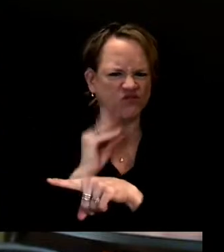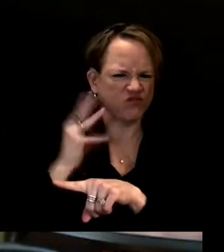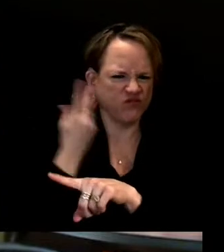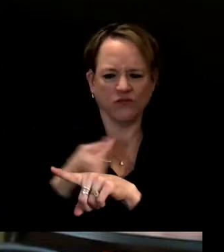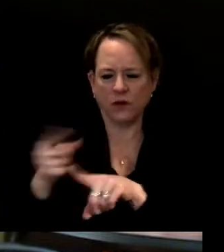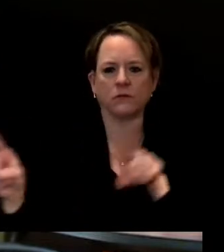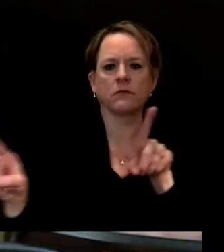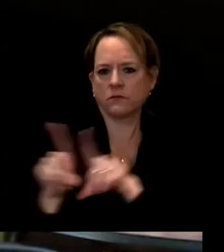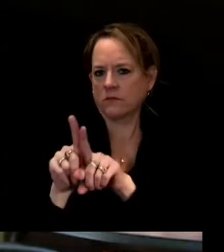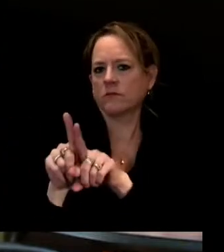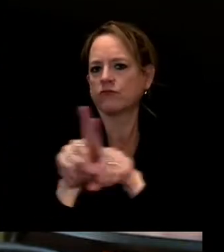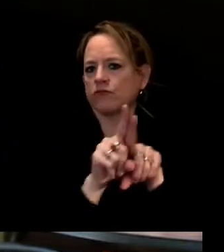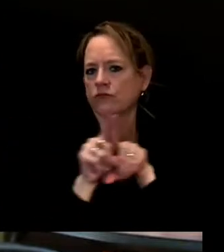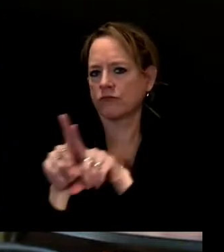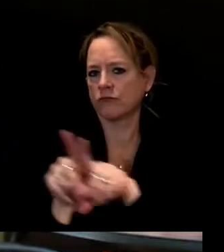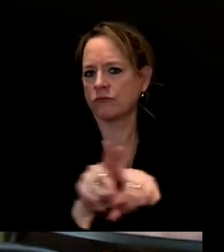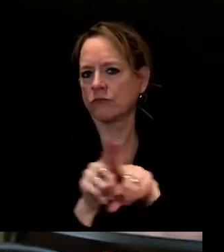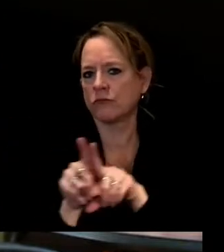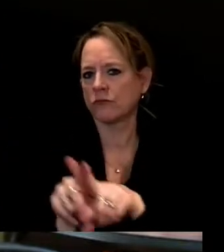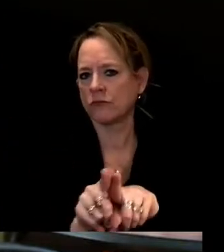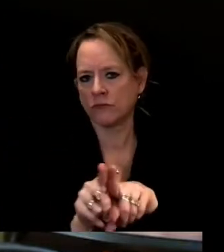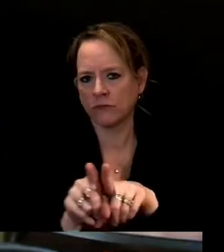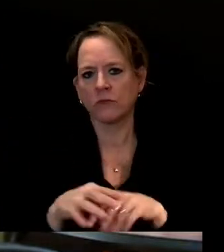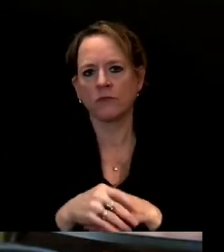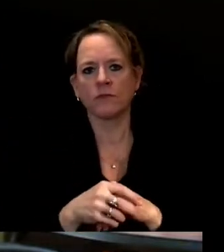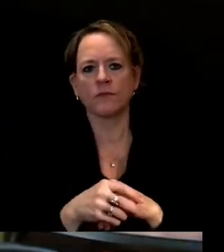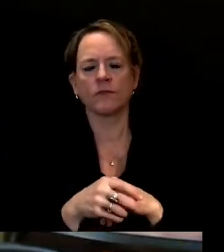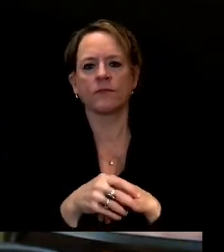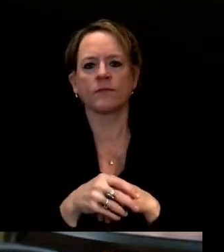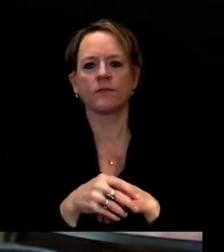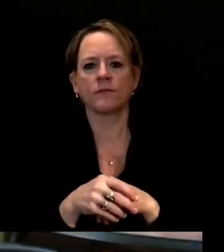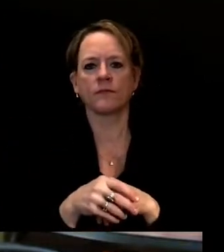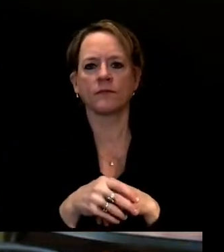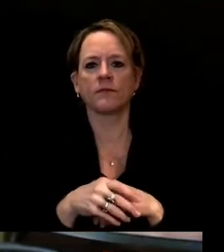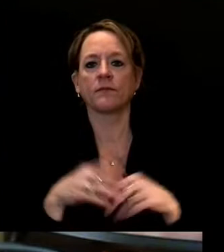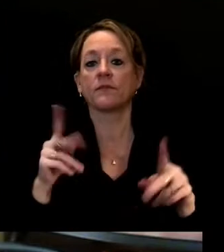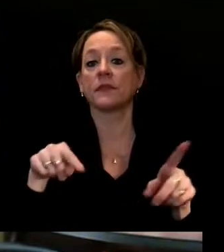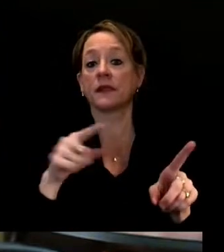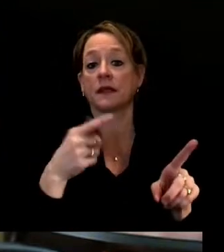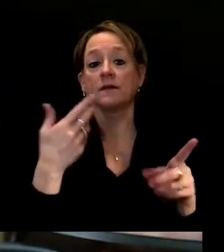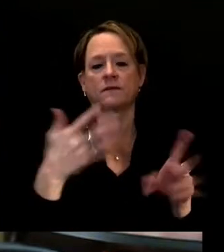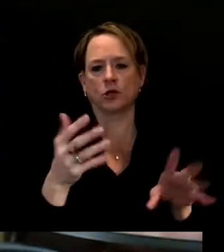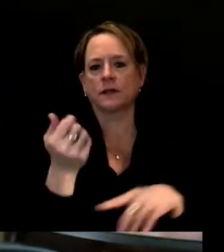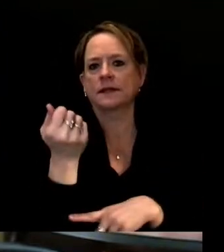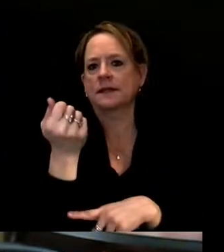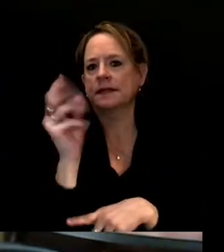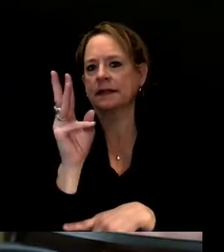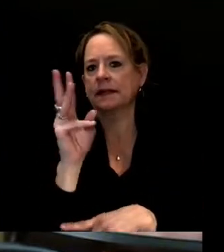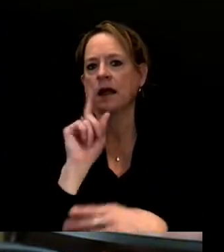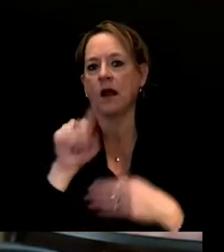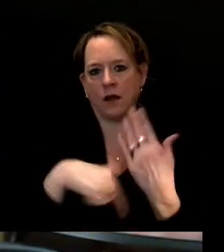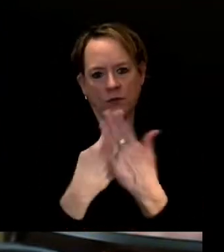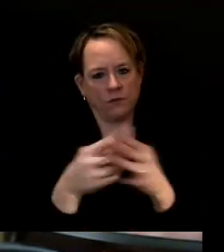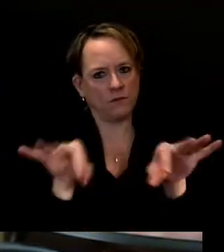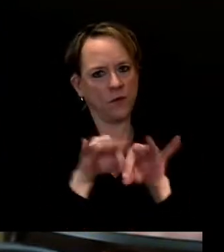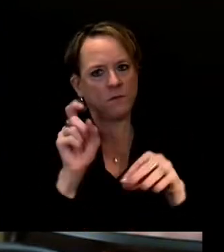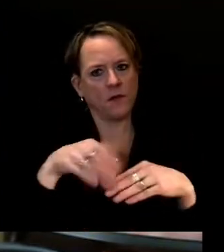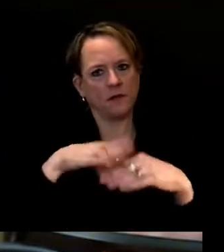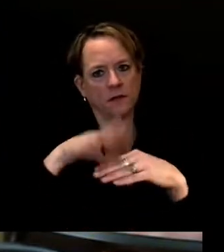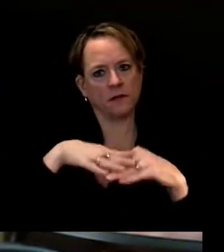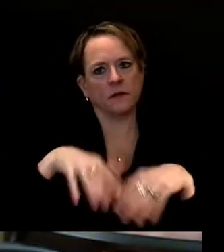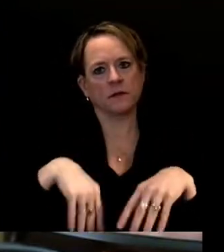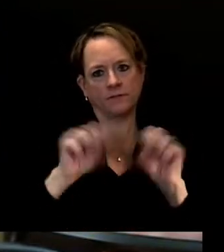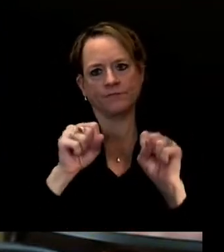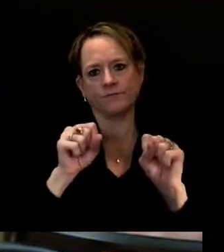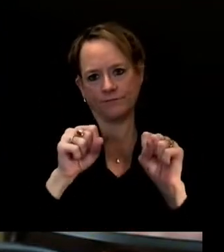minimum 16-hour training course. They will then, should they choose to want to continue on and become certified nursing assistants, they